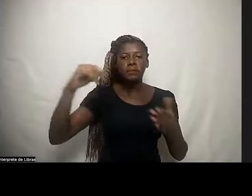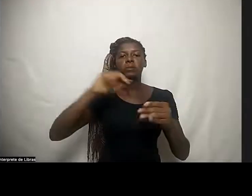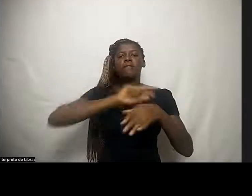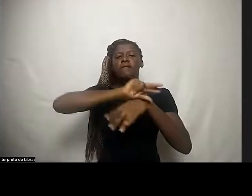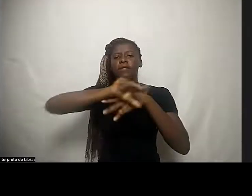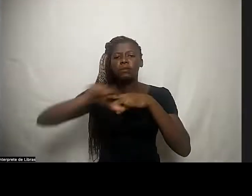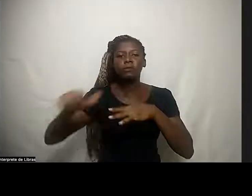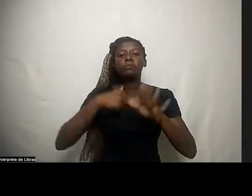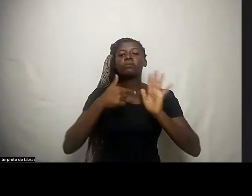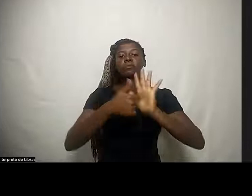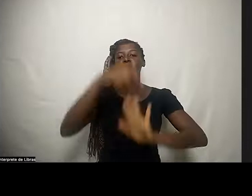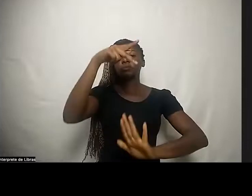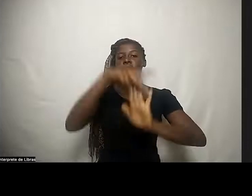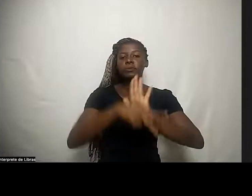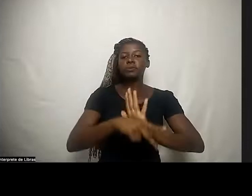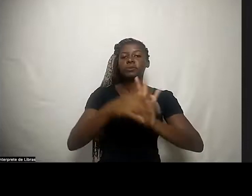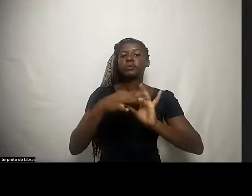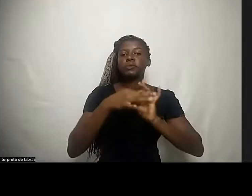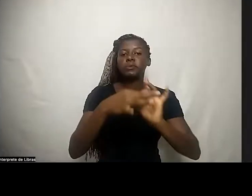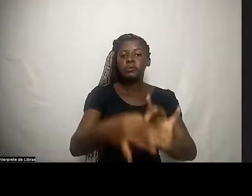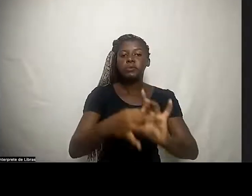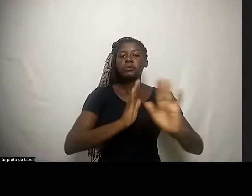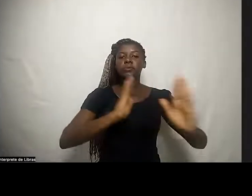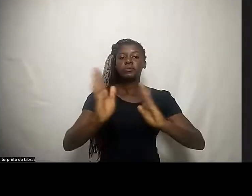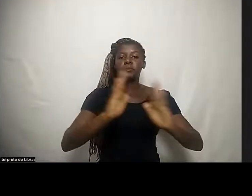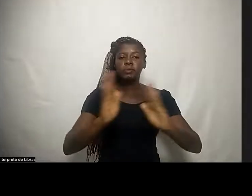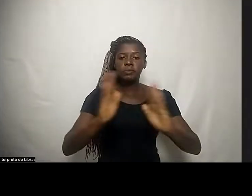strategic planning in line with the Ocean Decade,